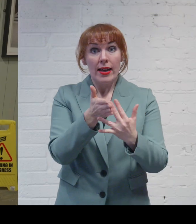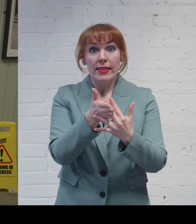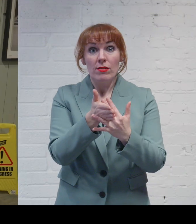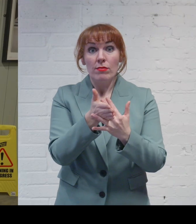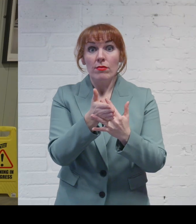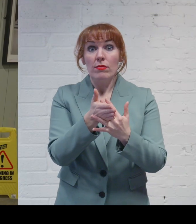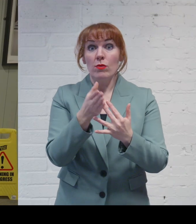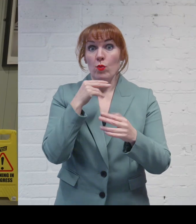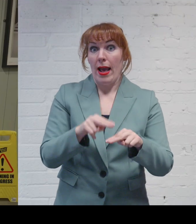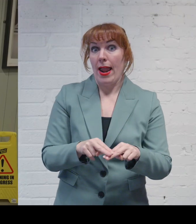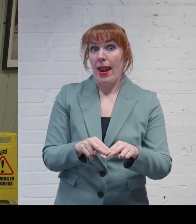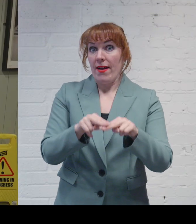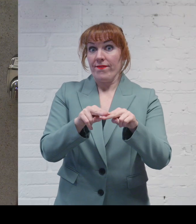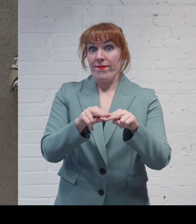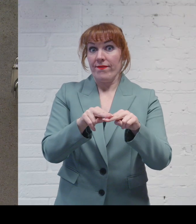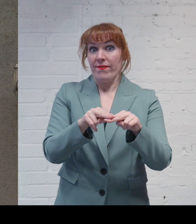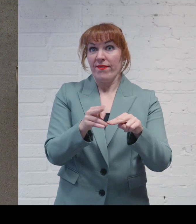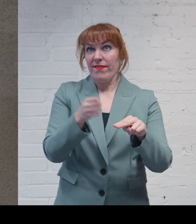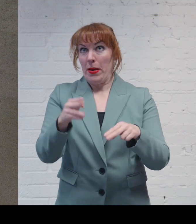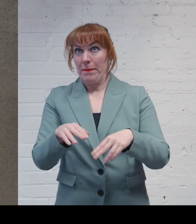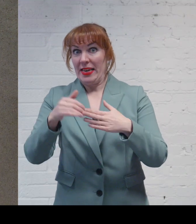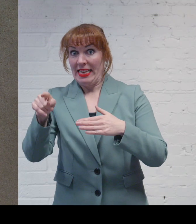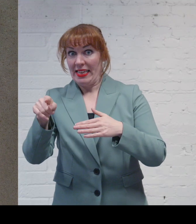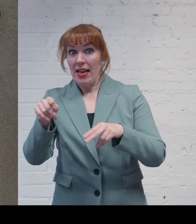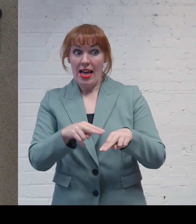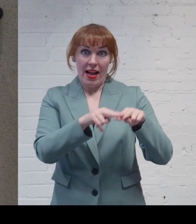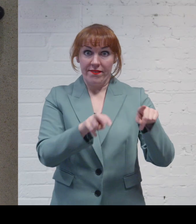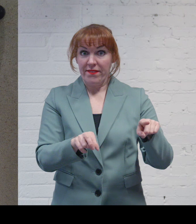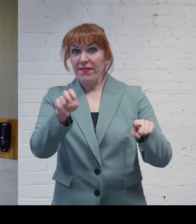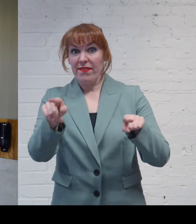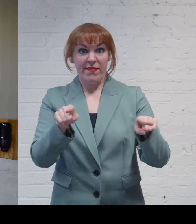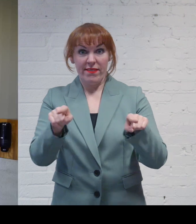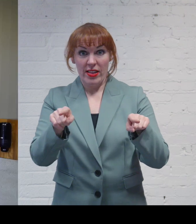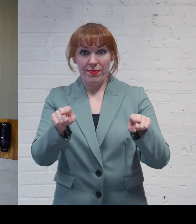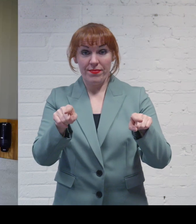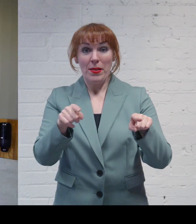This toilet area can also be accessed using the lift at the other side of the building.